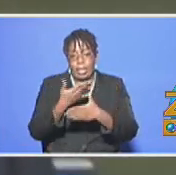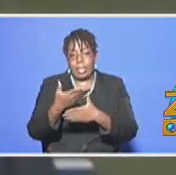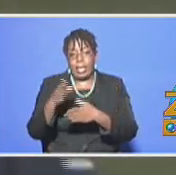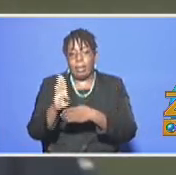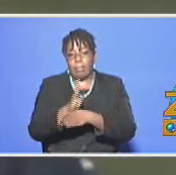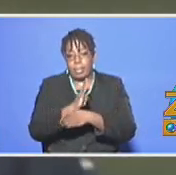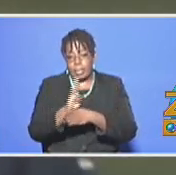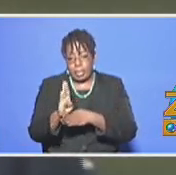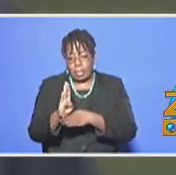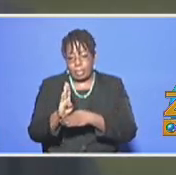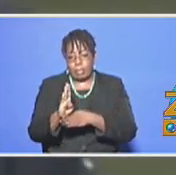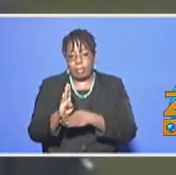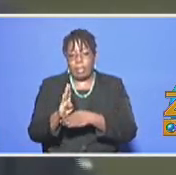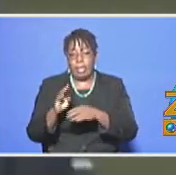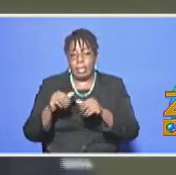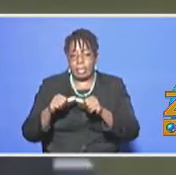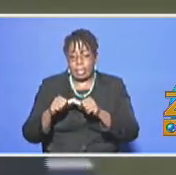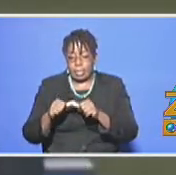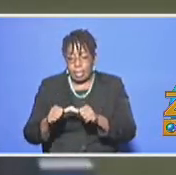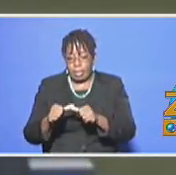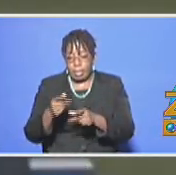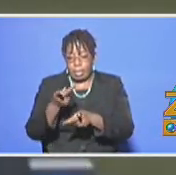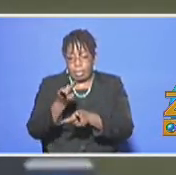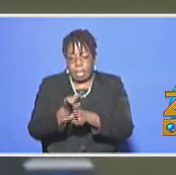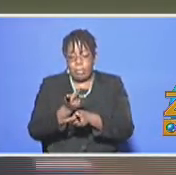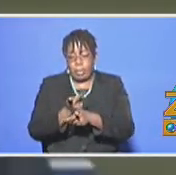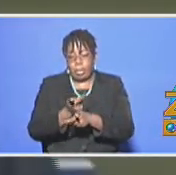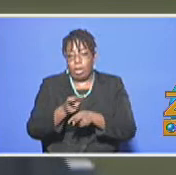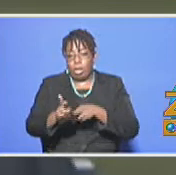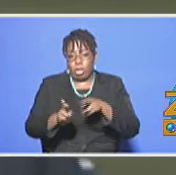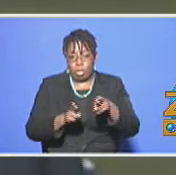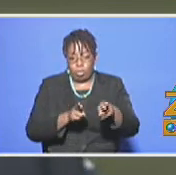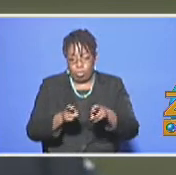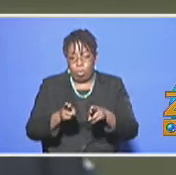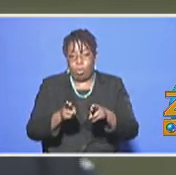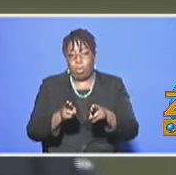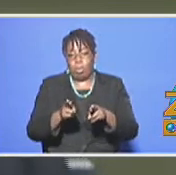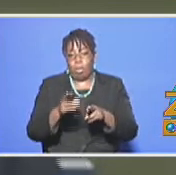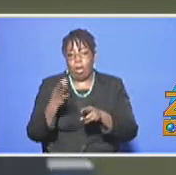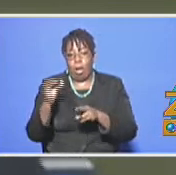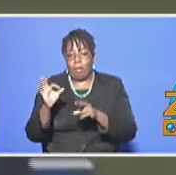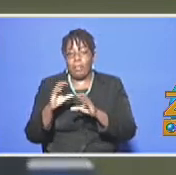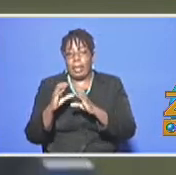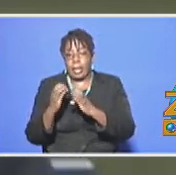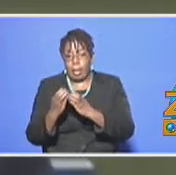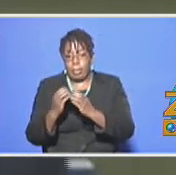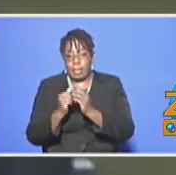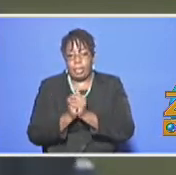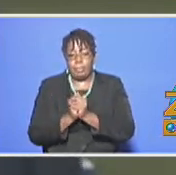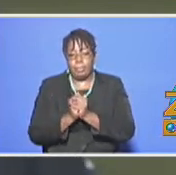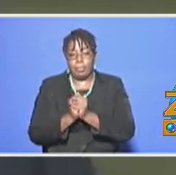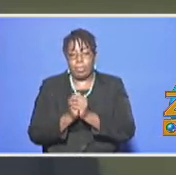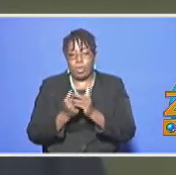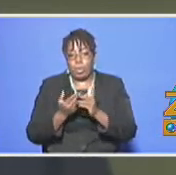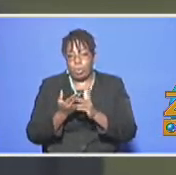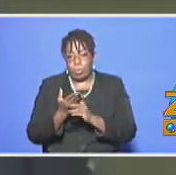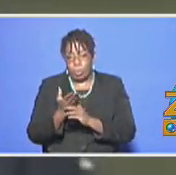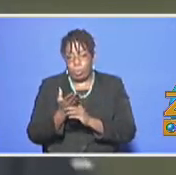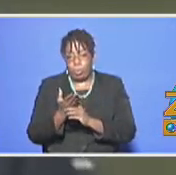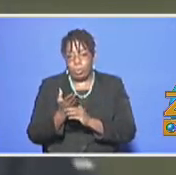businesses, but yet while maintaining control of their companies. Through the advent